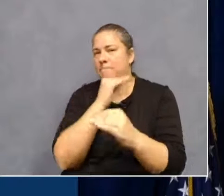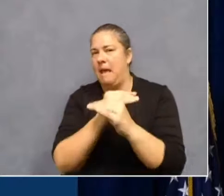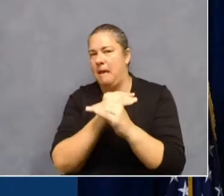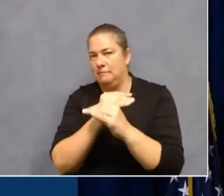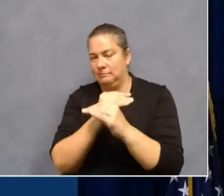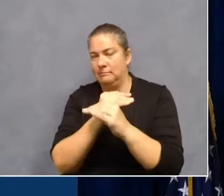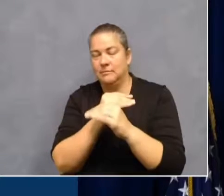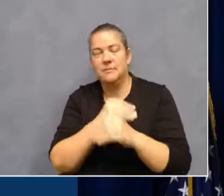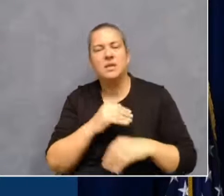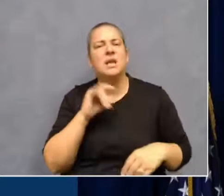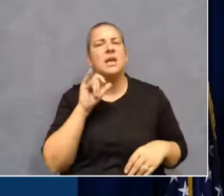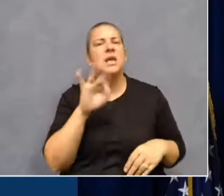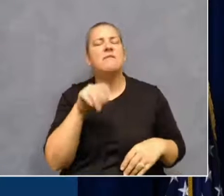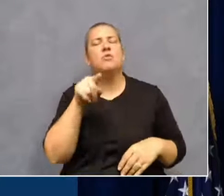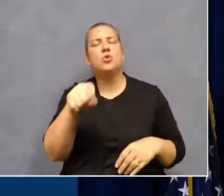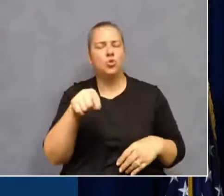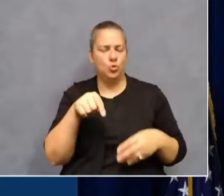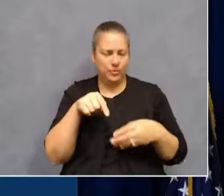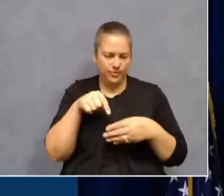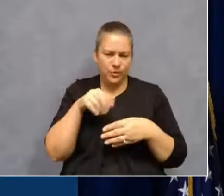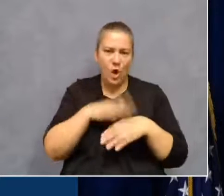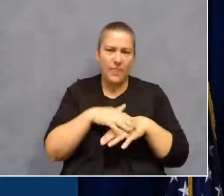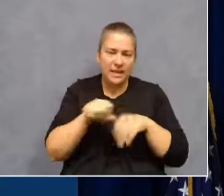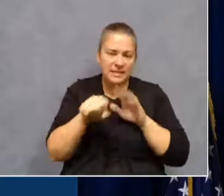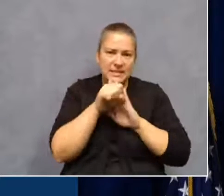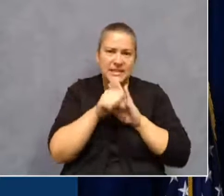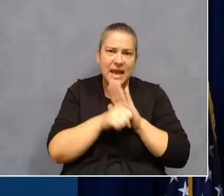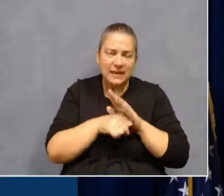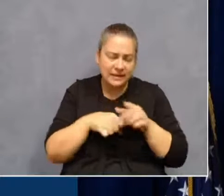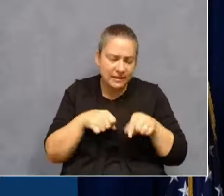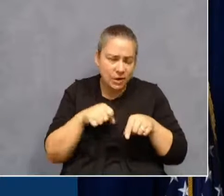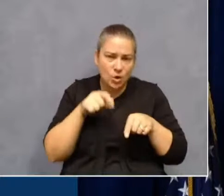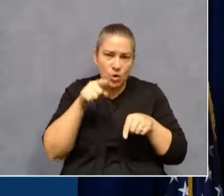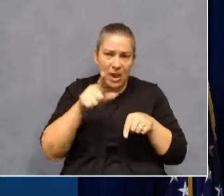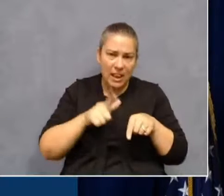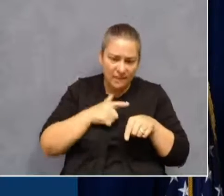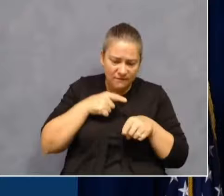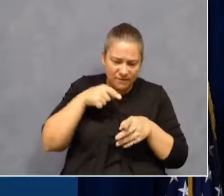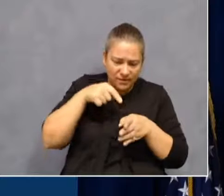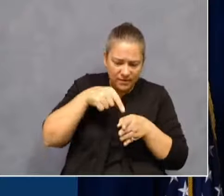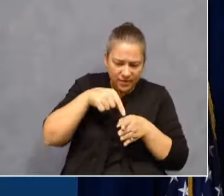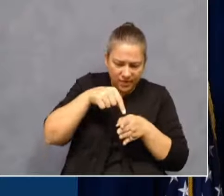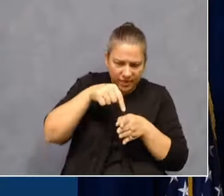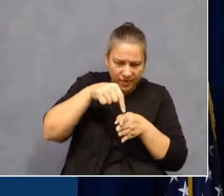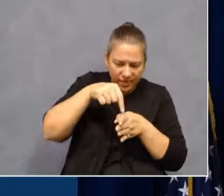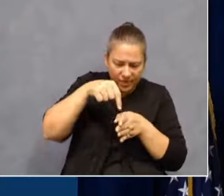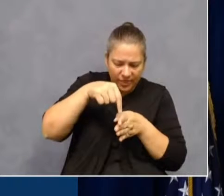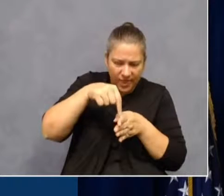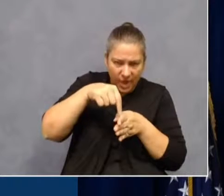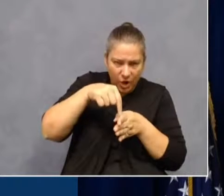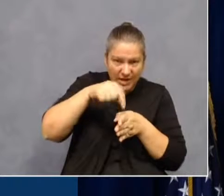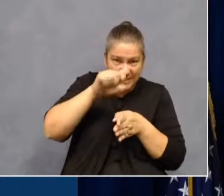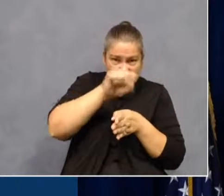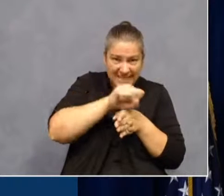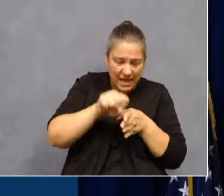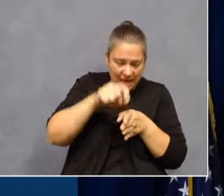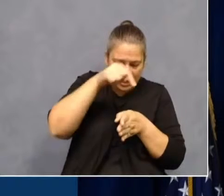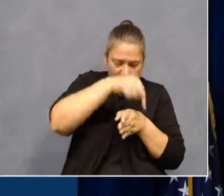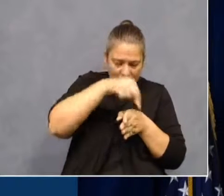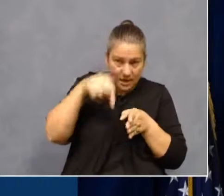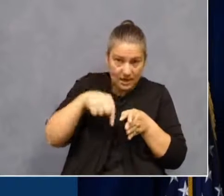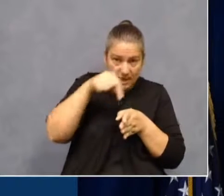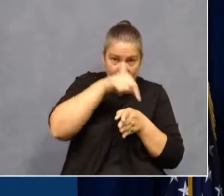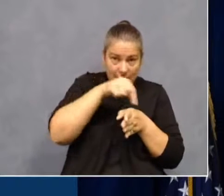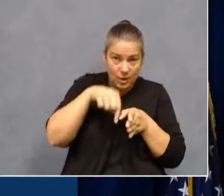the border of a state that is on that advisory, you may use childcare or work in that other state. We're not asking you not to, but we're asking you to